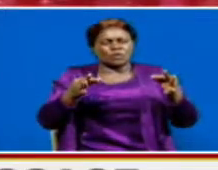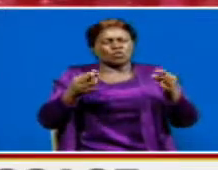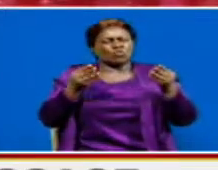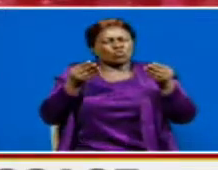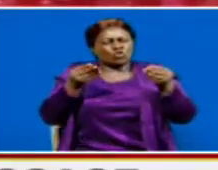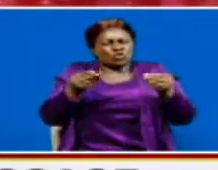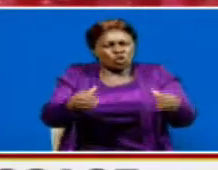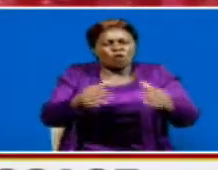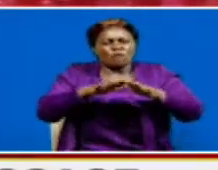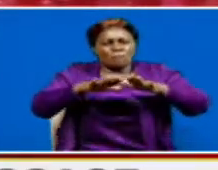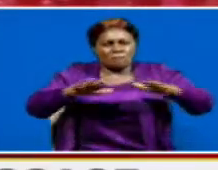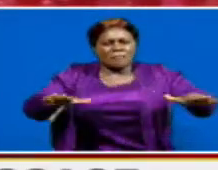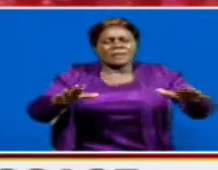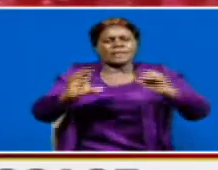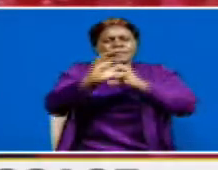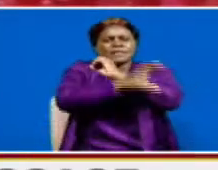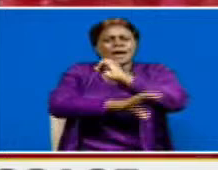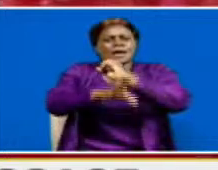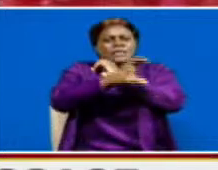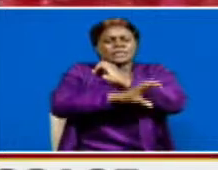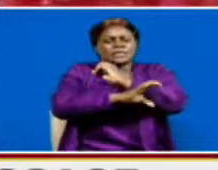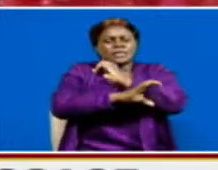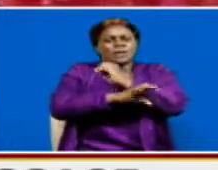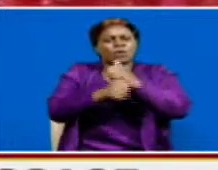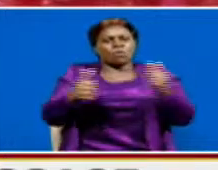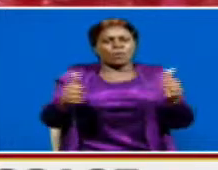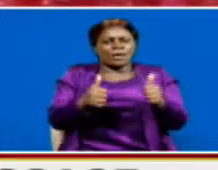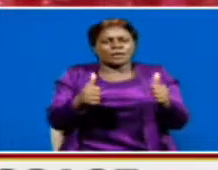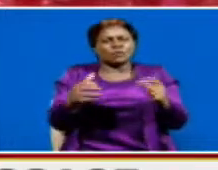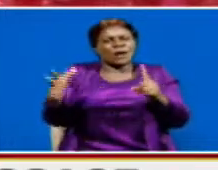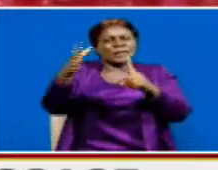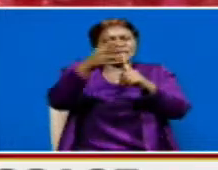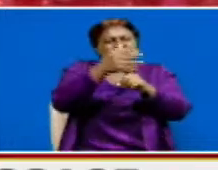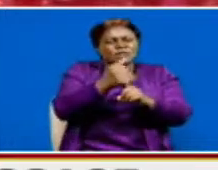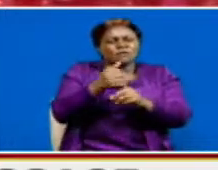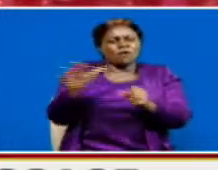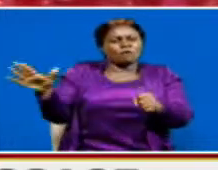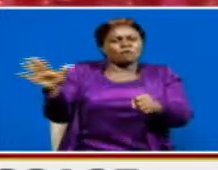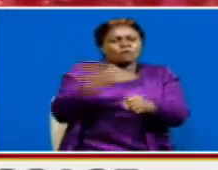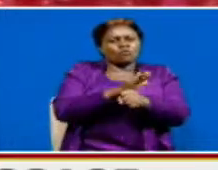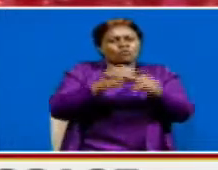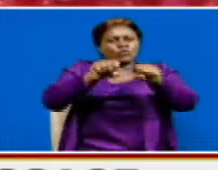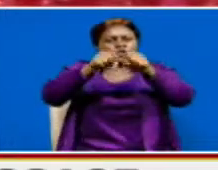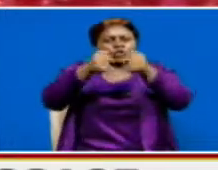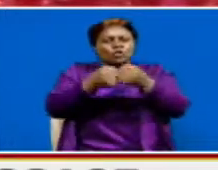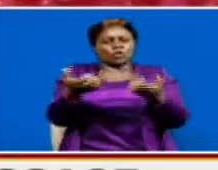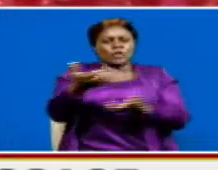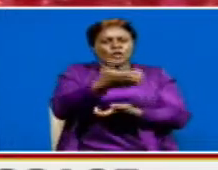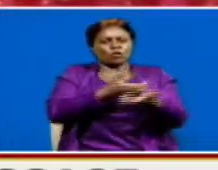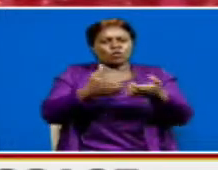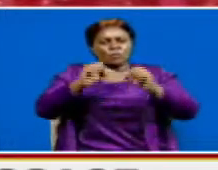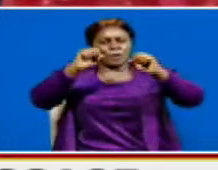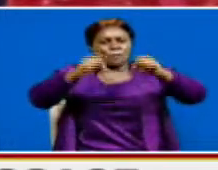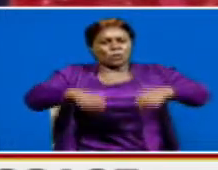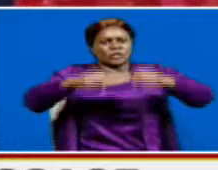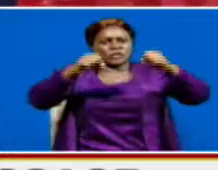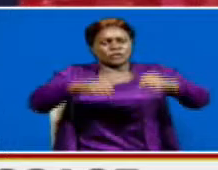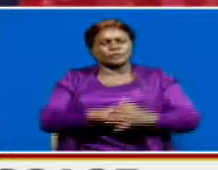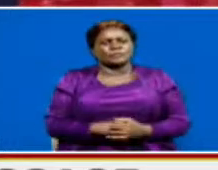all put our country on the path to attaining its full socio-economic potential.